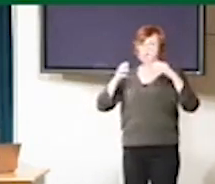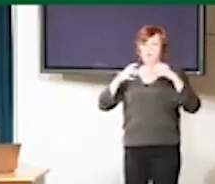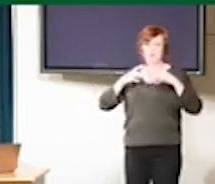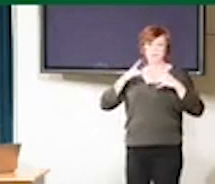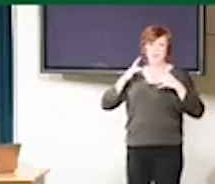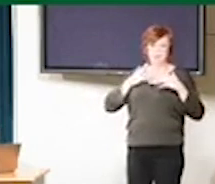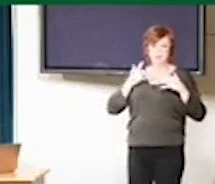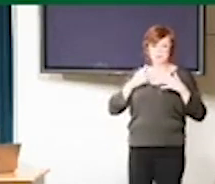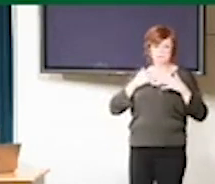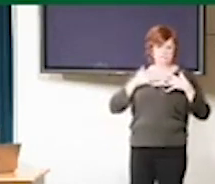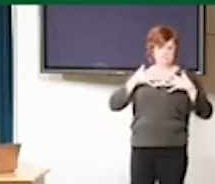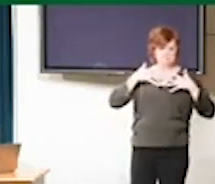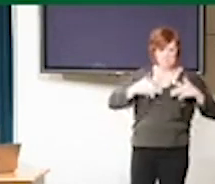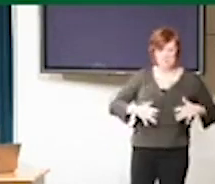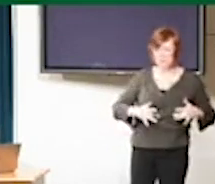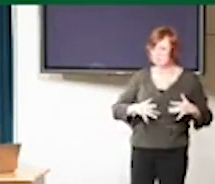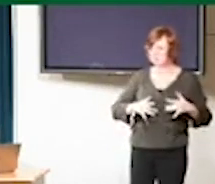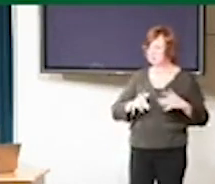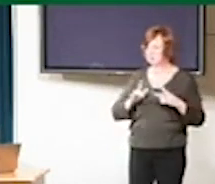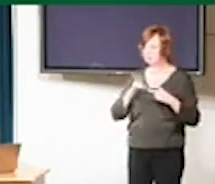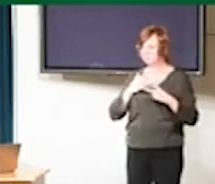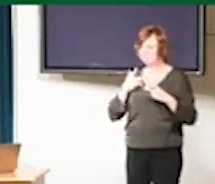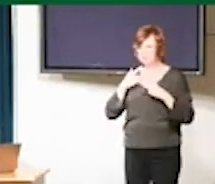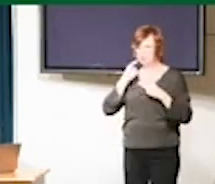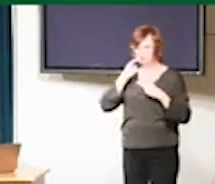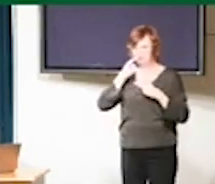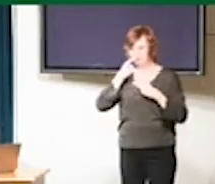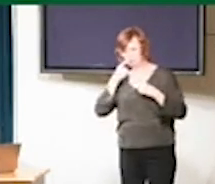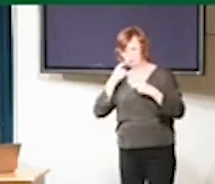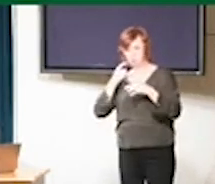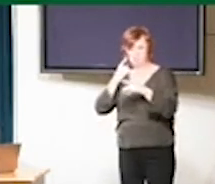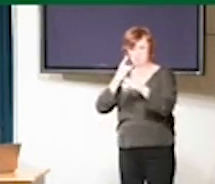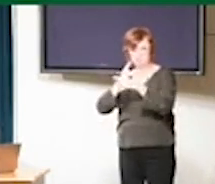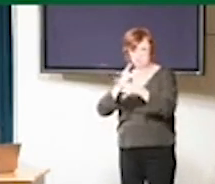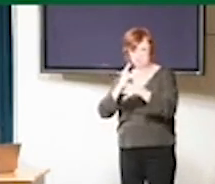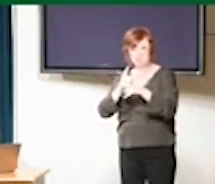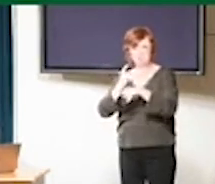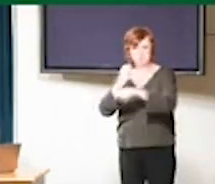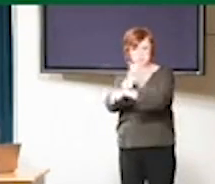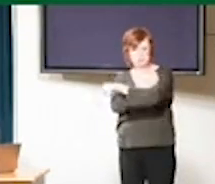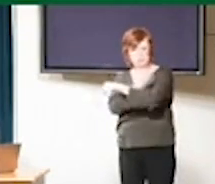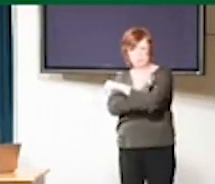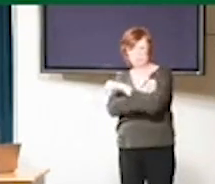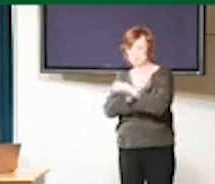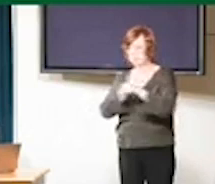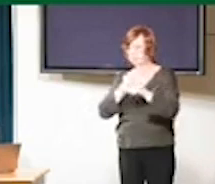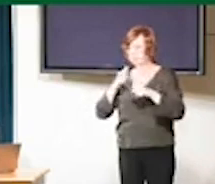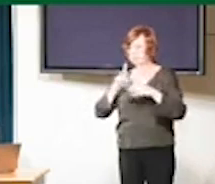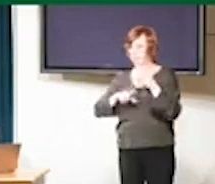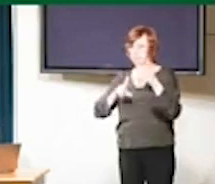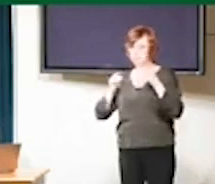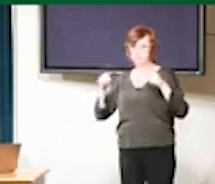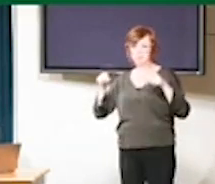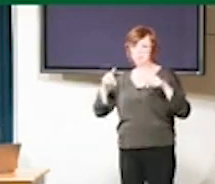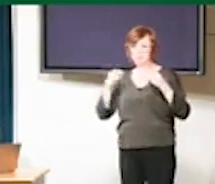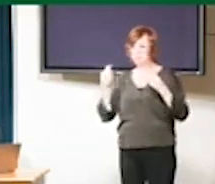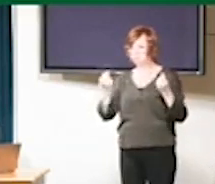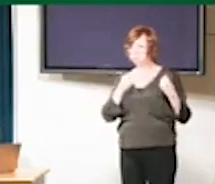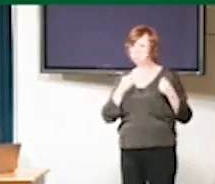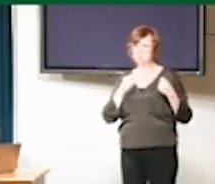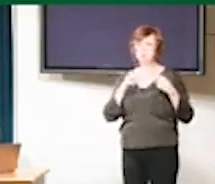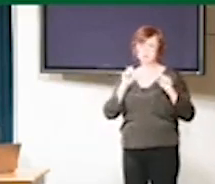depression or substance abuse, that there are many supports that you will be able to access. You can call your family